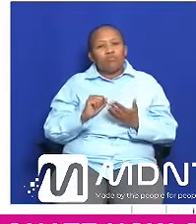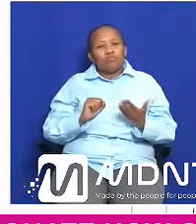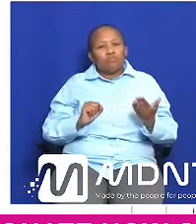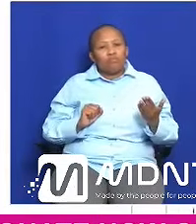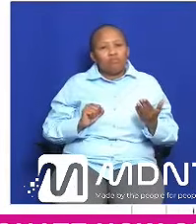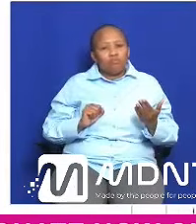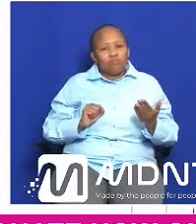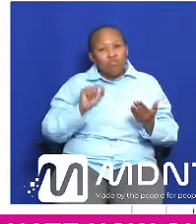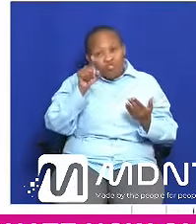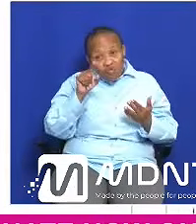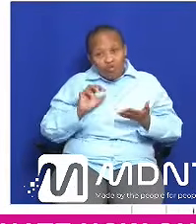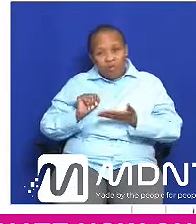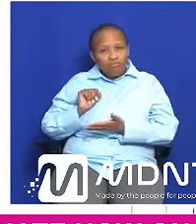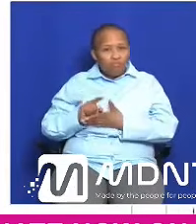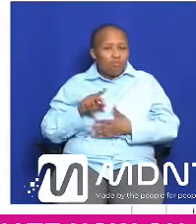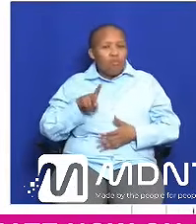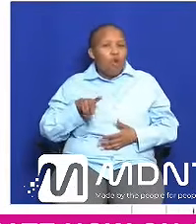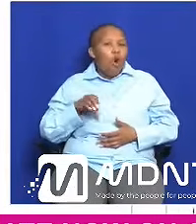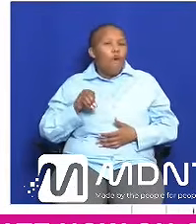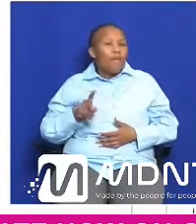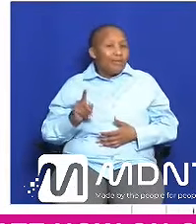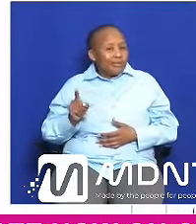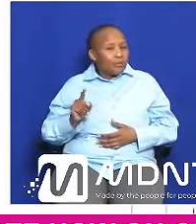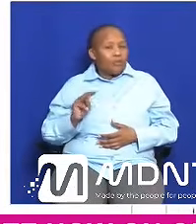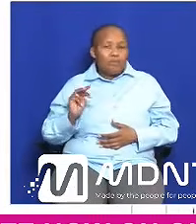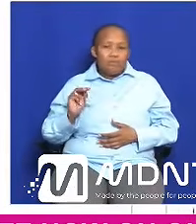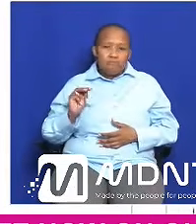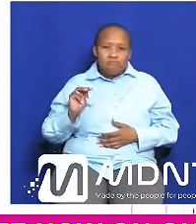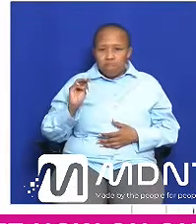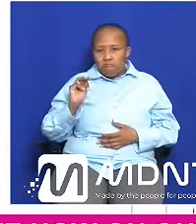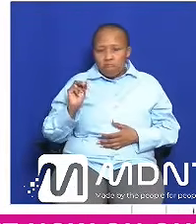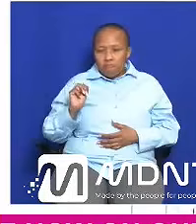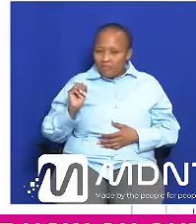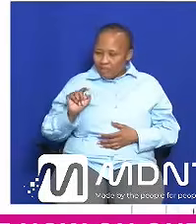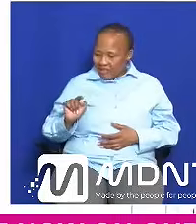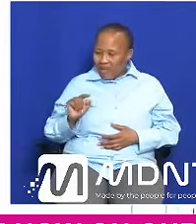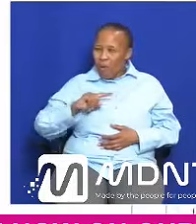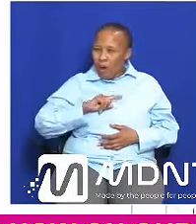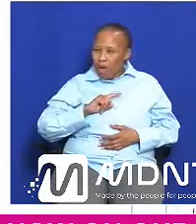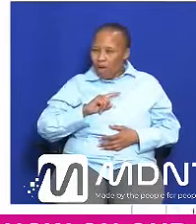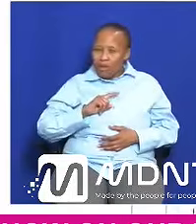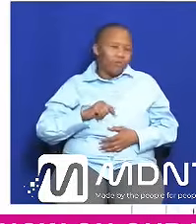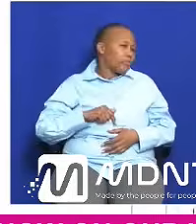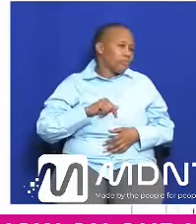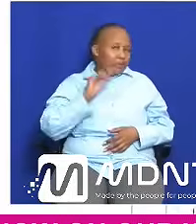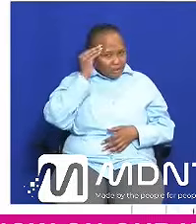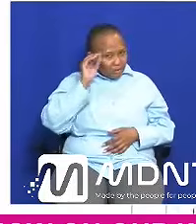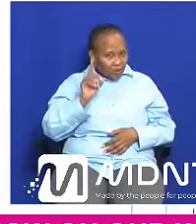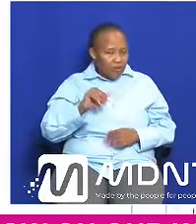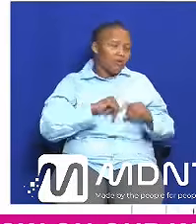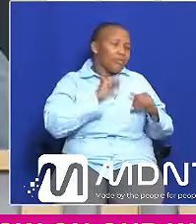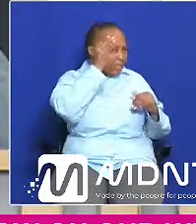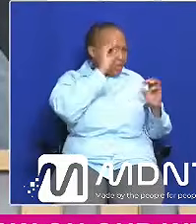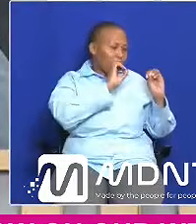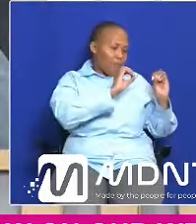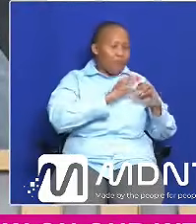I didn't have any interest. Say that again? I didn't have any interest. Okay. Why would you send these POPs to Mr.